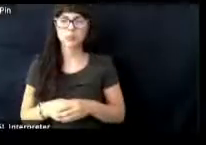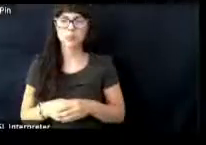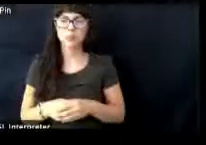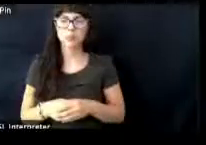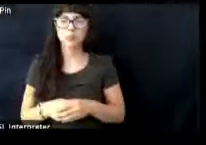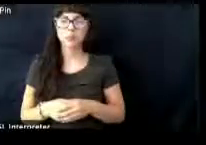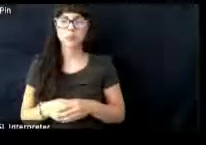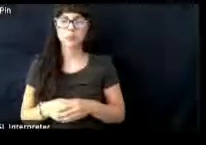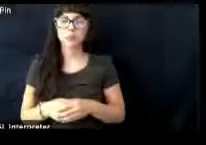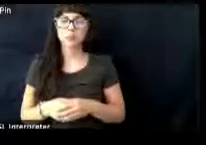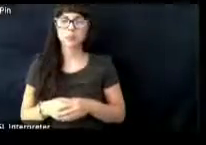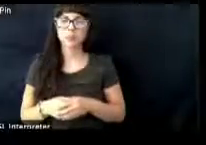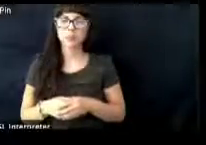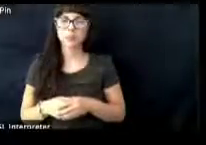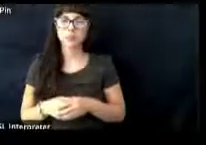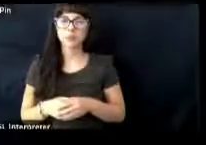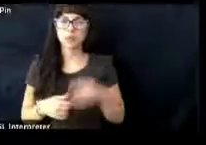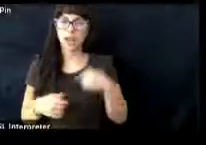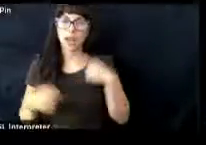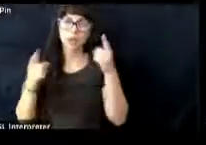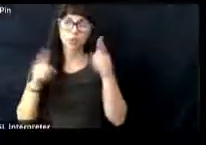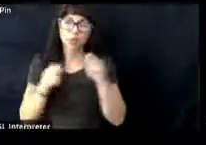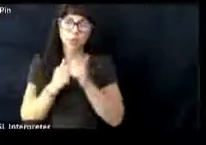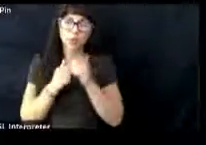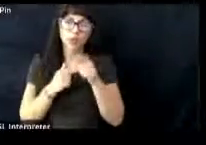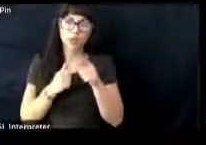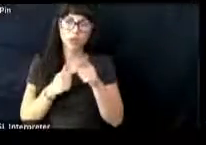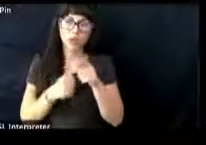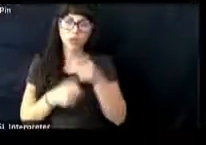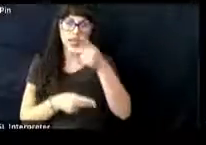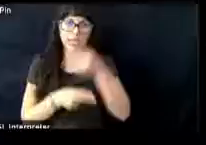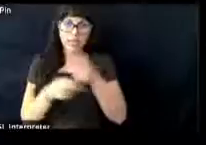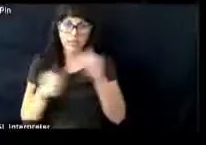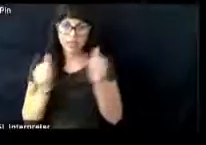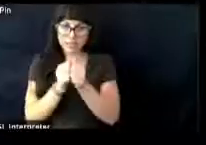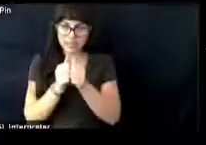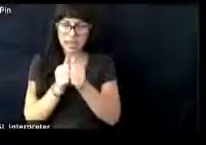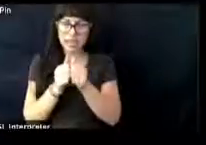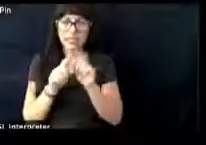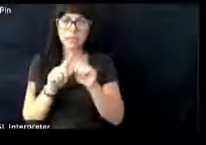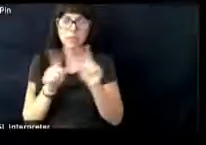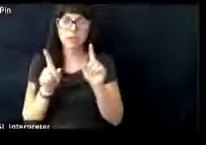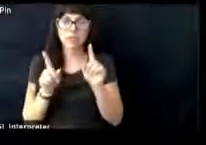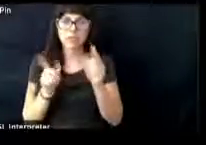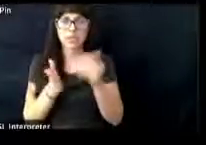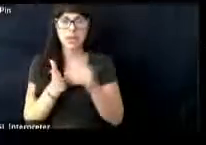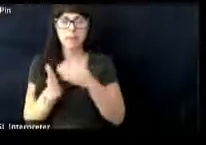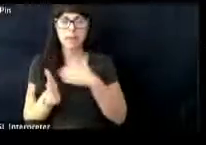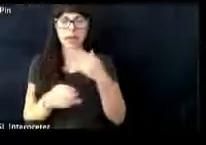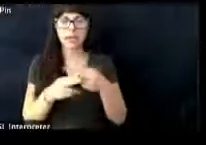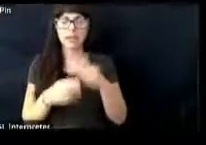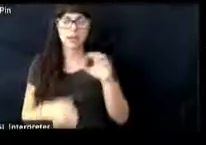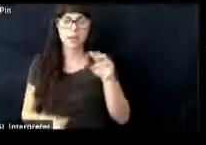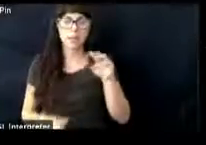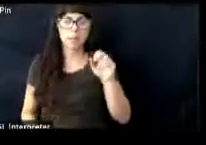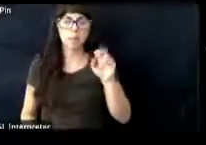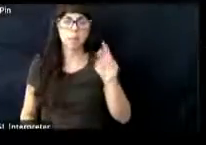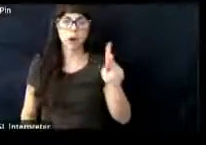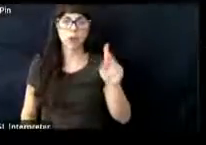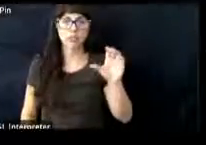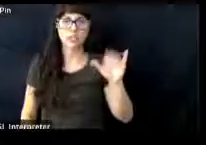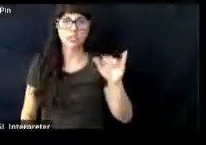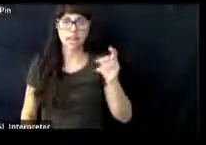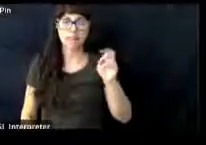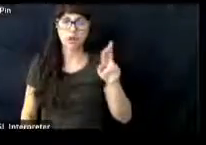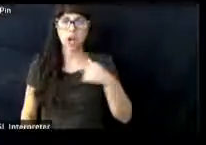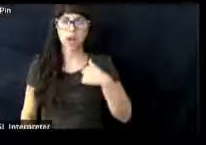And I would agree with her about keeping it intact. But again, my name is Mark Cipher. I am a 25-year resident